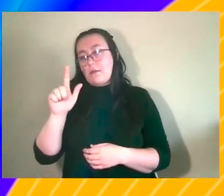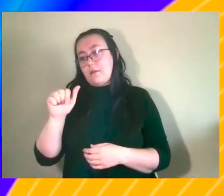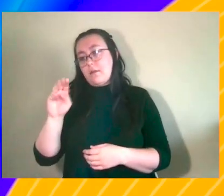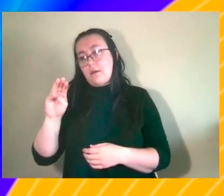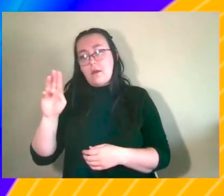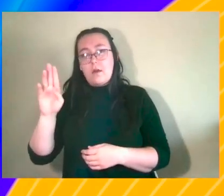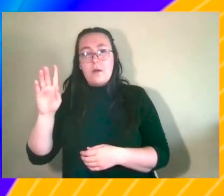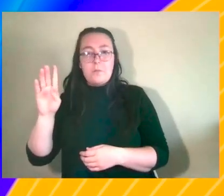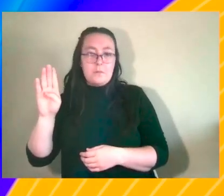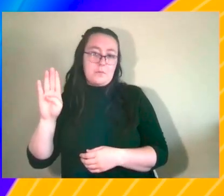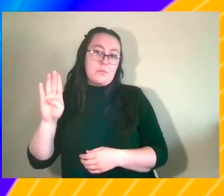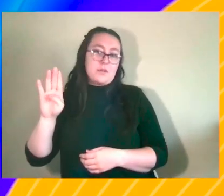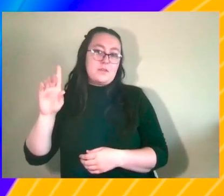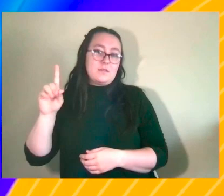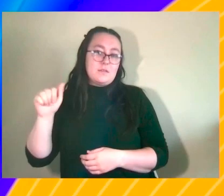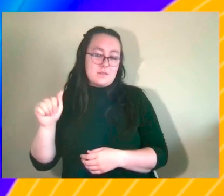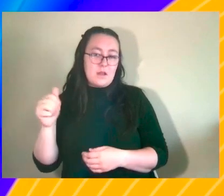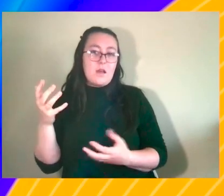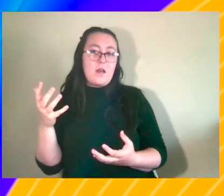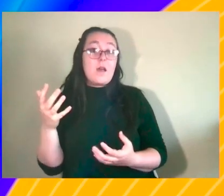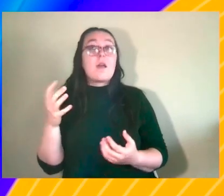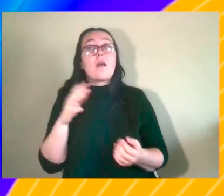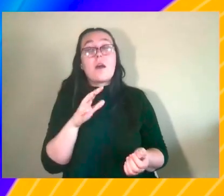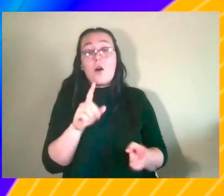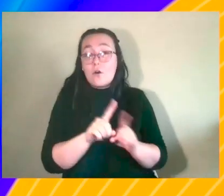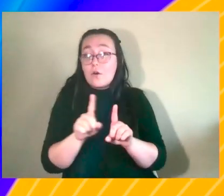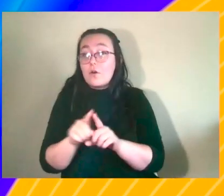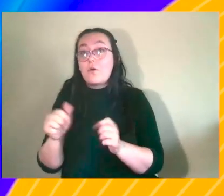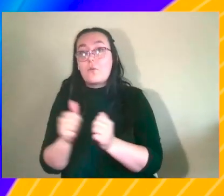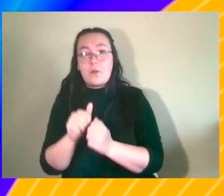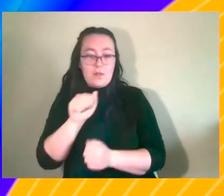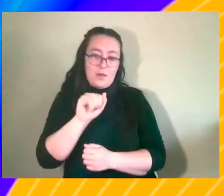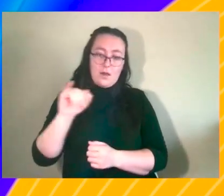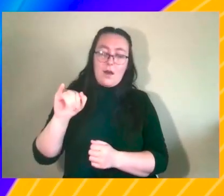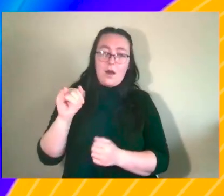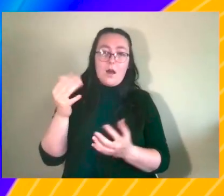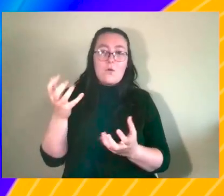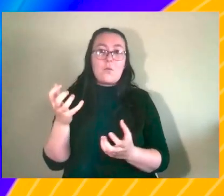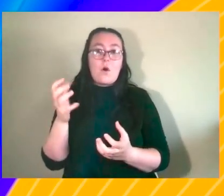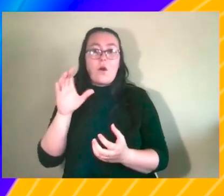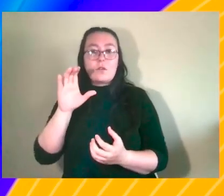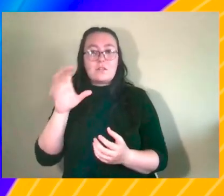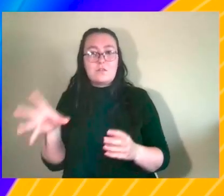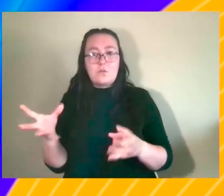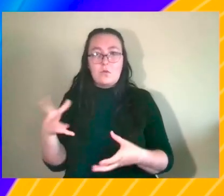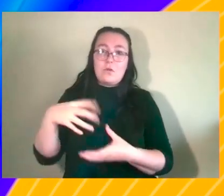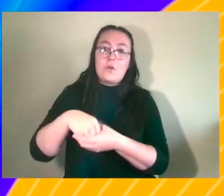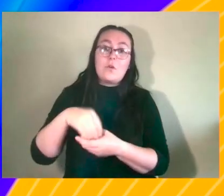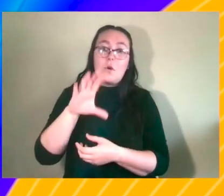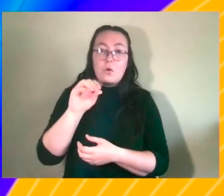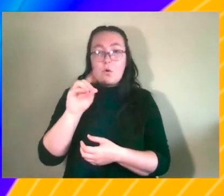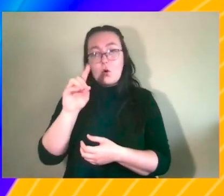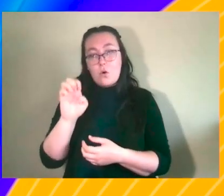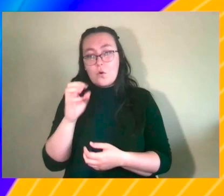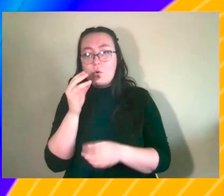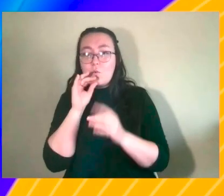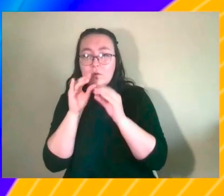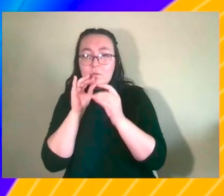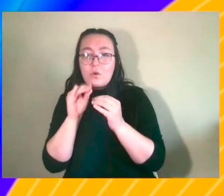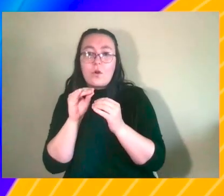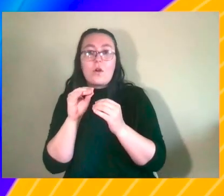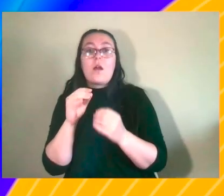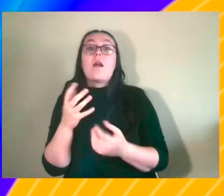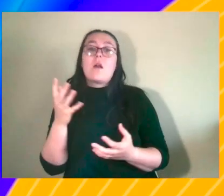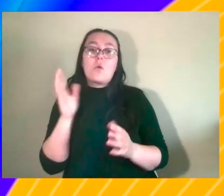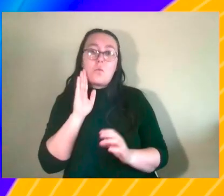in, how we integrate things like Code Whisperer into the experience has been pretty cool, and we're going to show some of that in the demo today. Yeah,